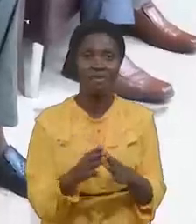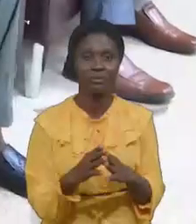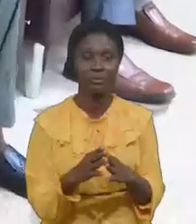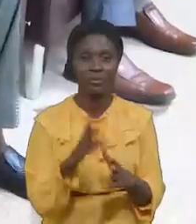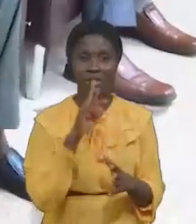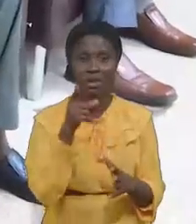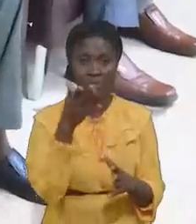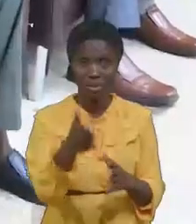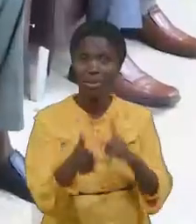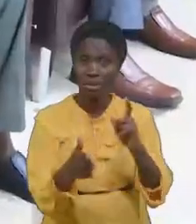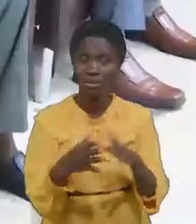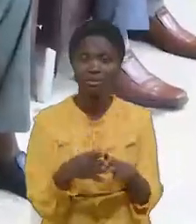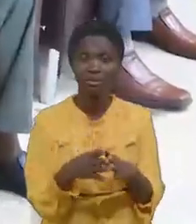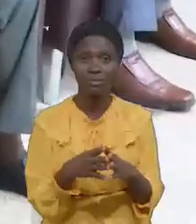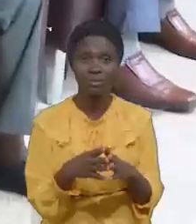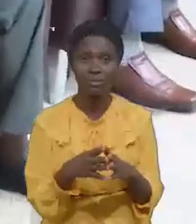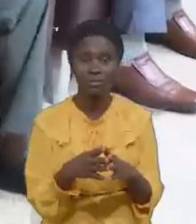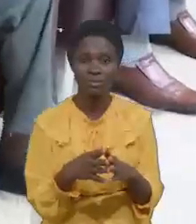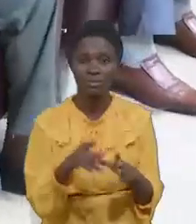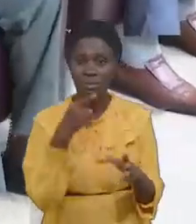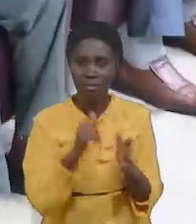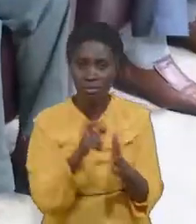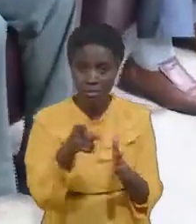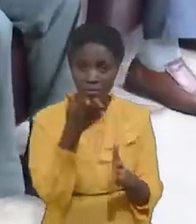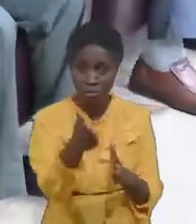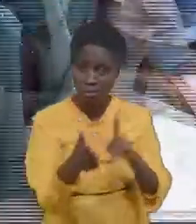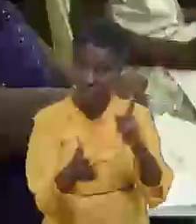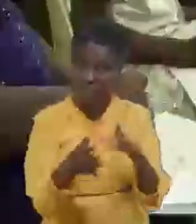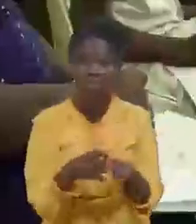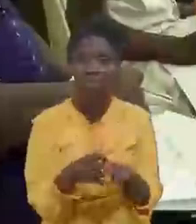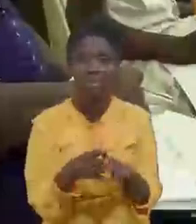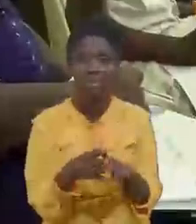you there? I said, are you there?